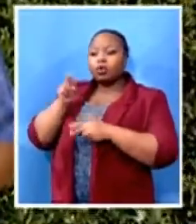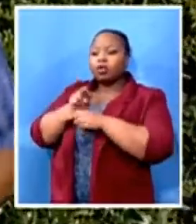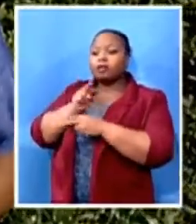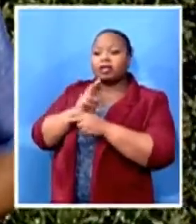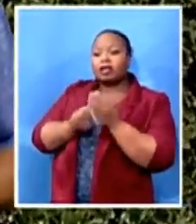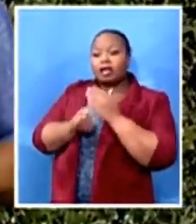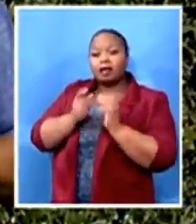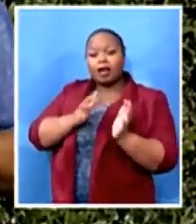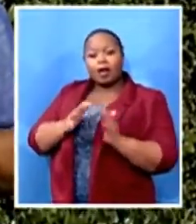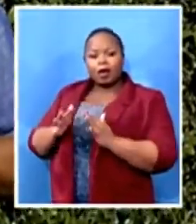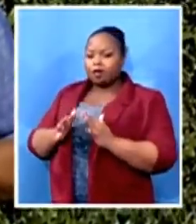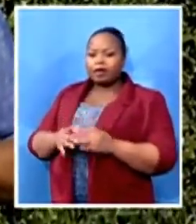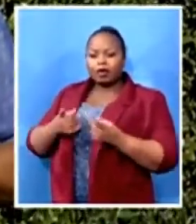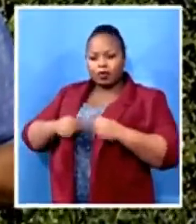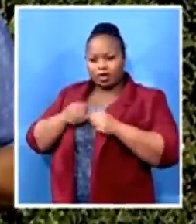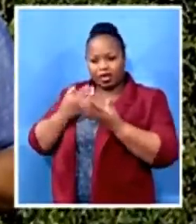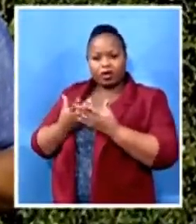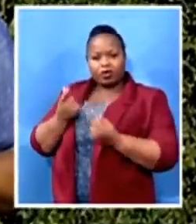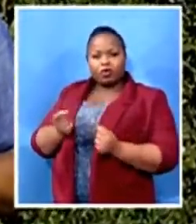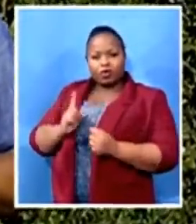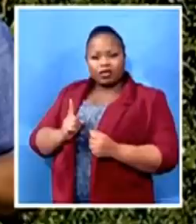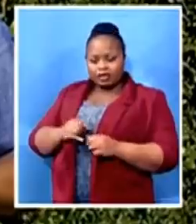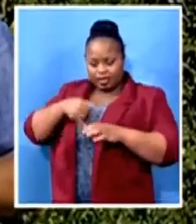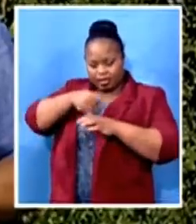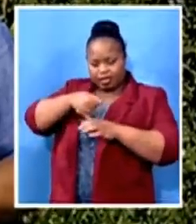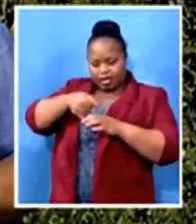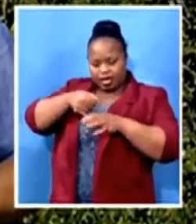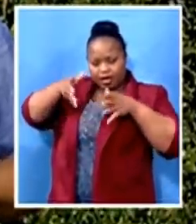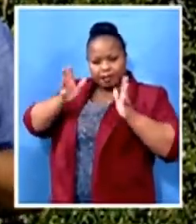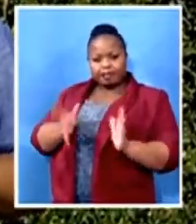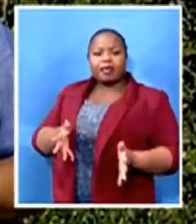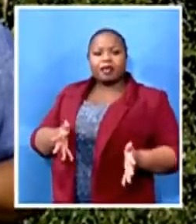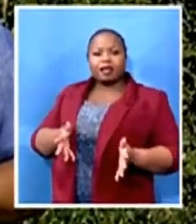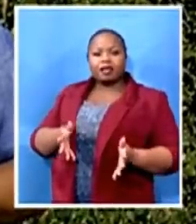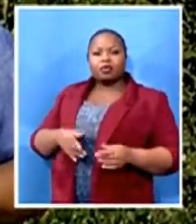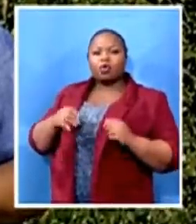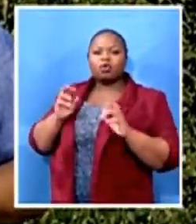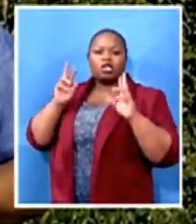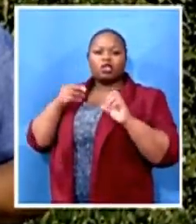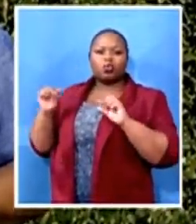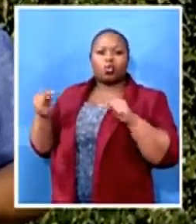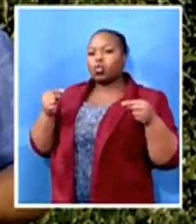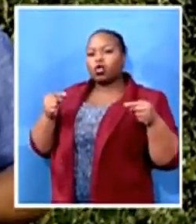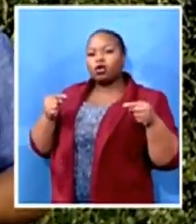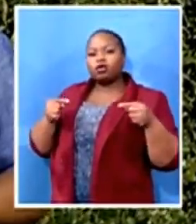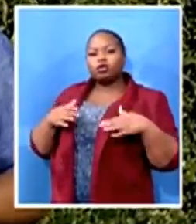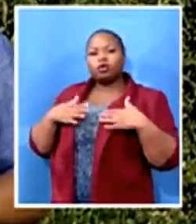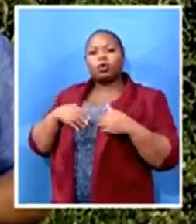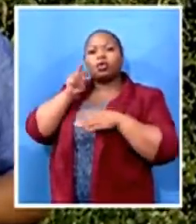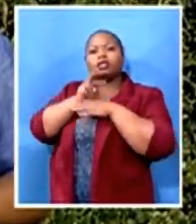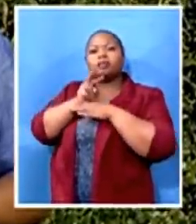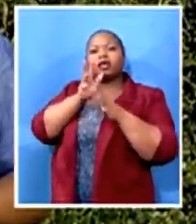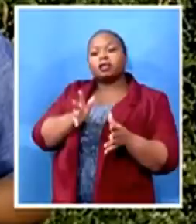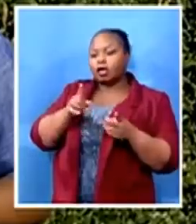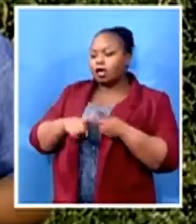the department. So that's an issue of dispute between health and them in terms of that, and probably also the language